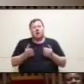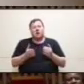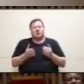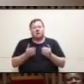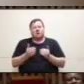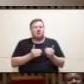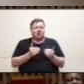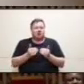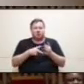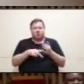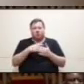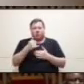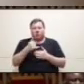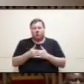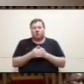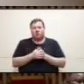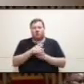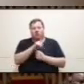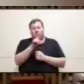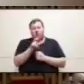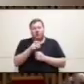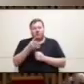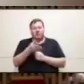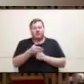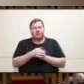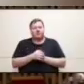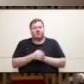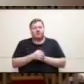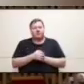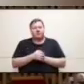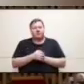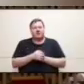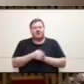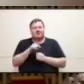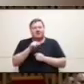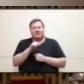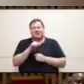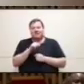Sorry. The query on the waste management project is the one that talks to